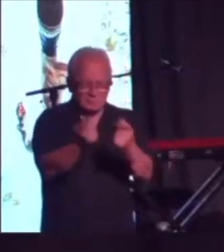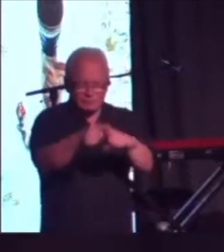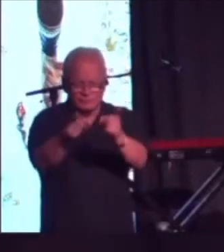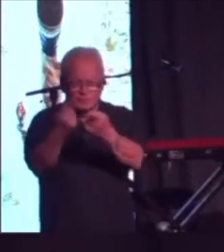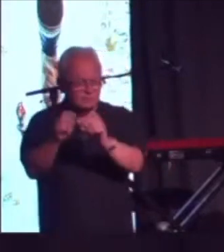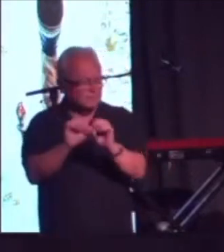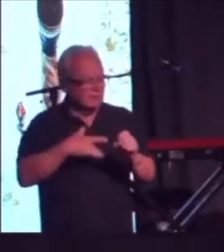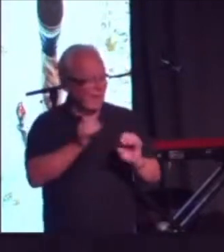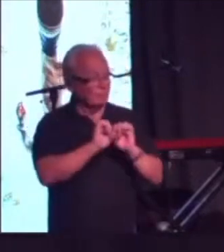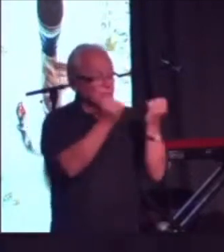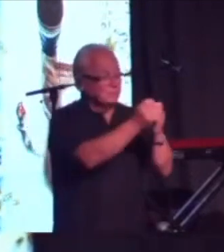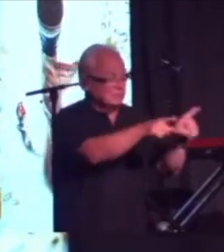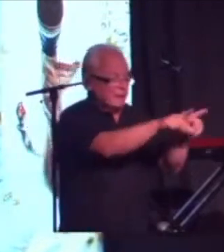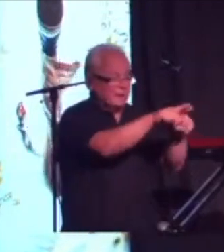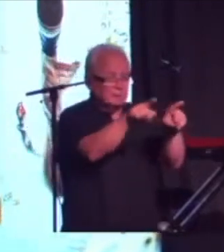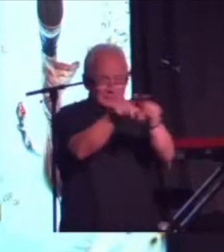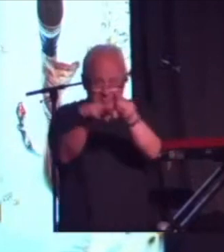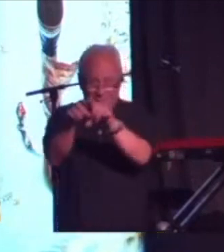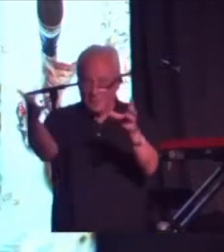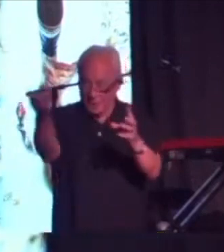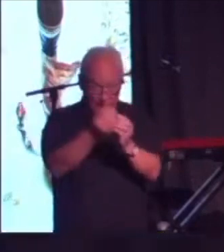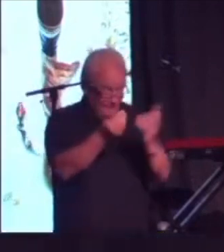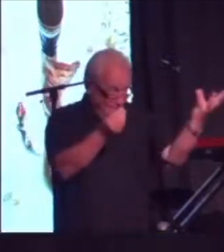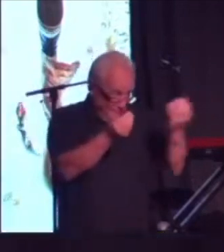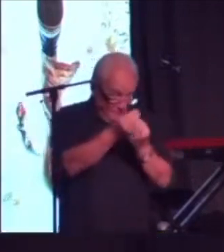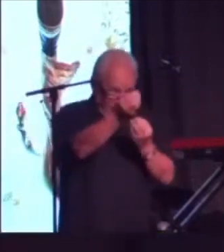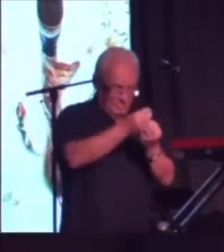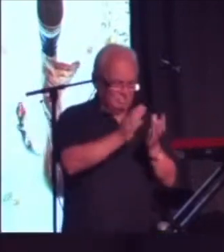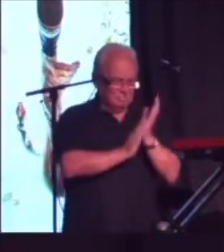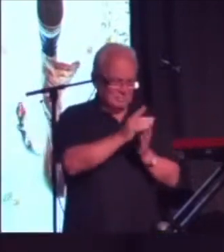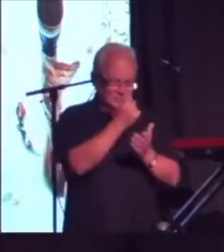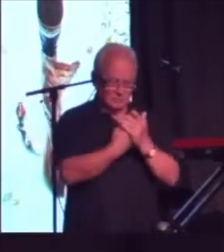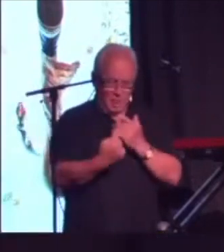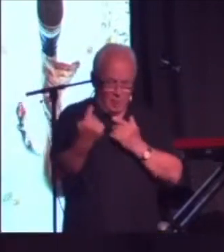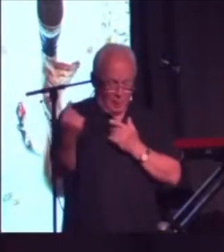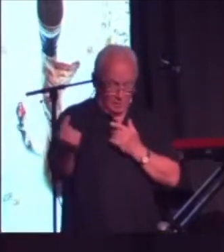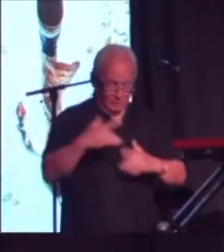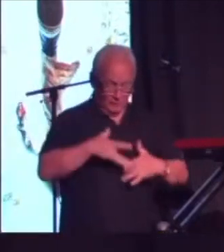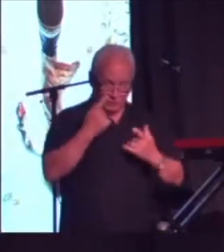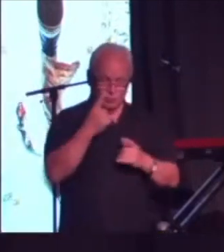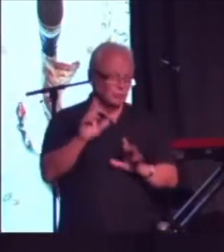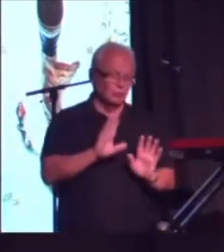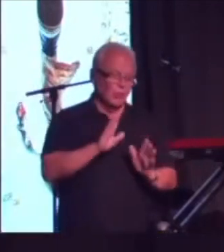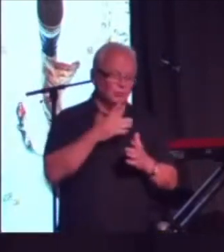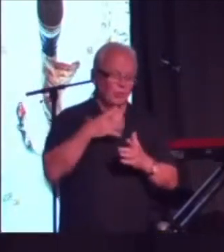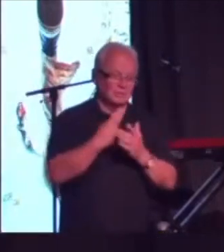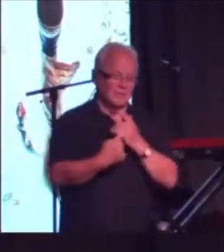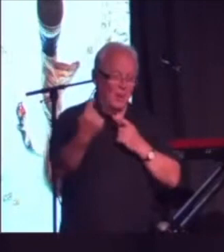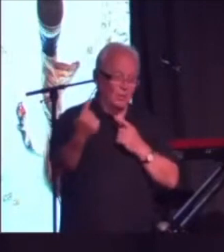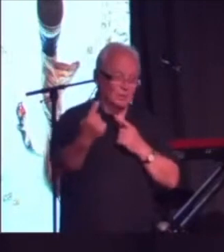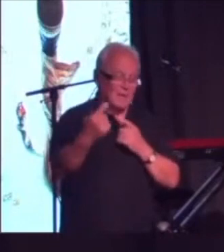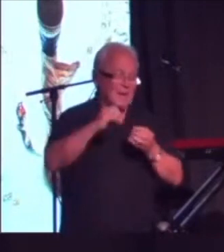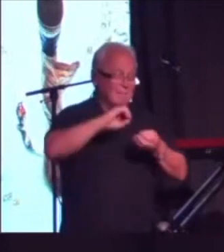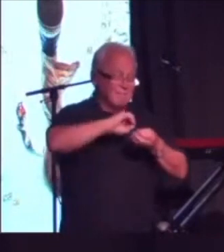of loneliness. It's an uprising against isolation to lead you to put the divine connections into your life and